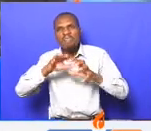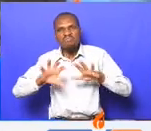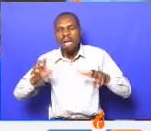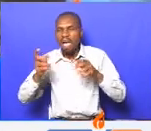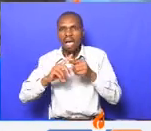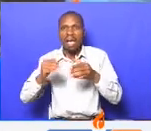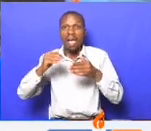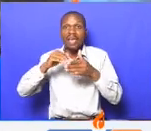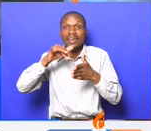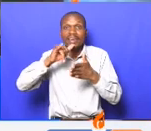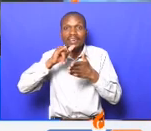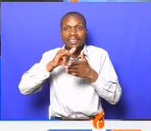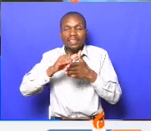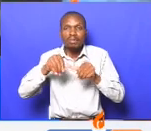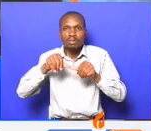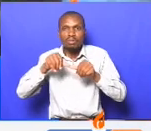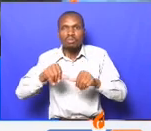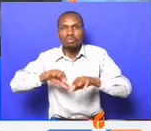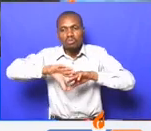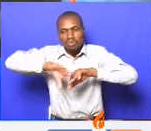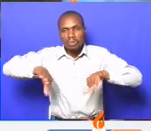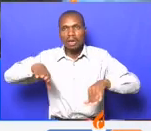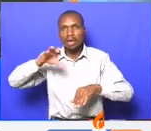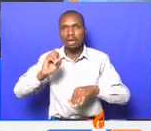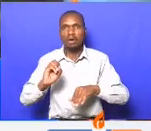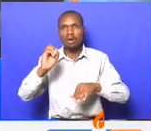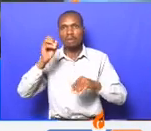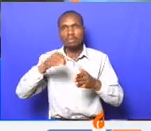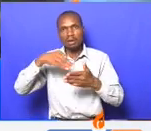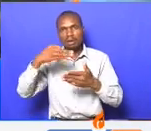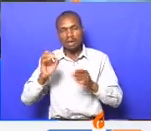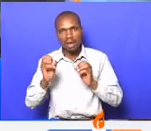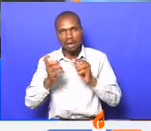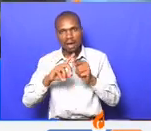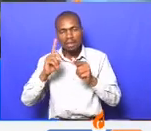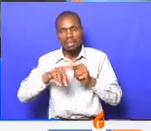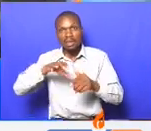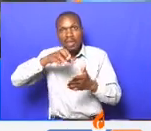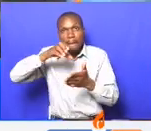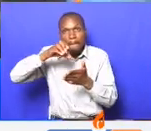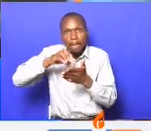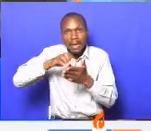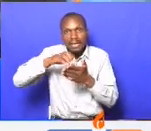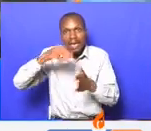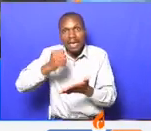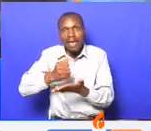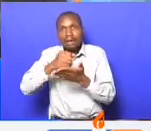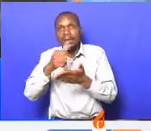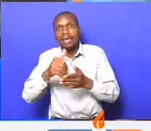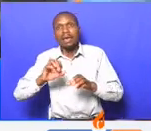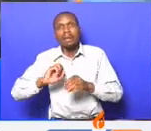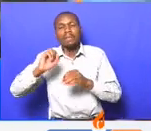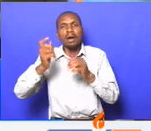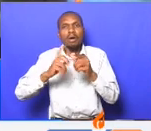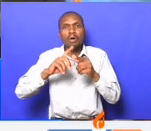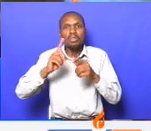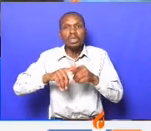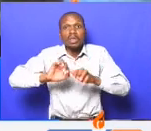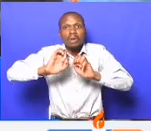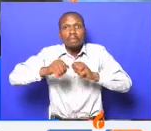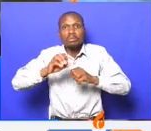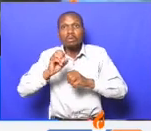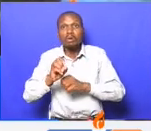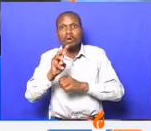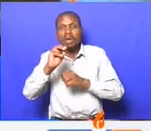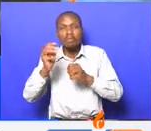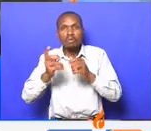that leads to one party eating the other party. If it was a matter of eating another party, I believe that ODM